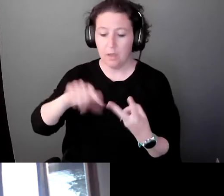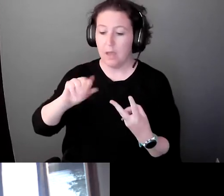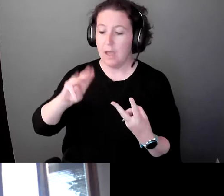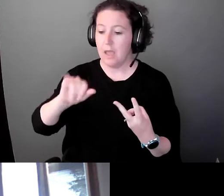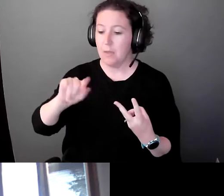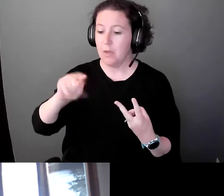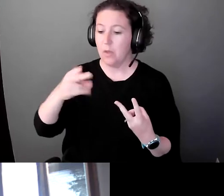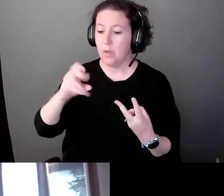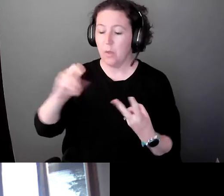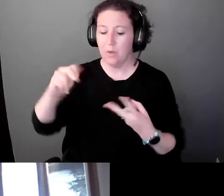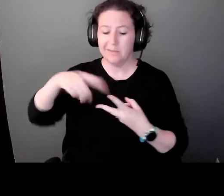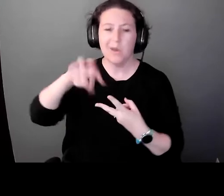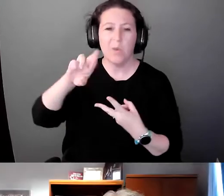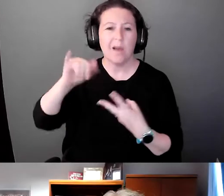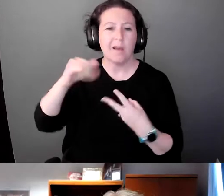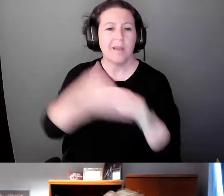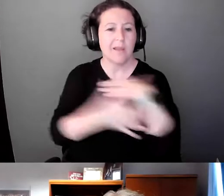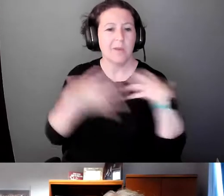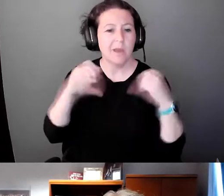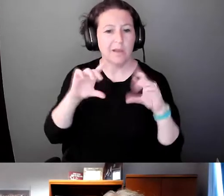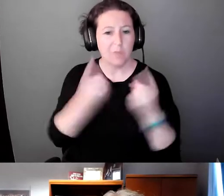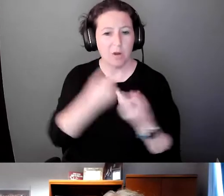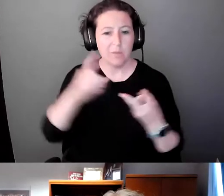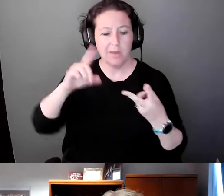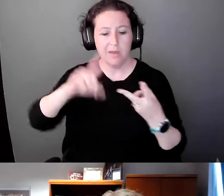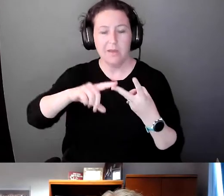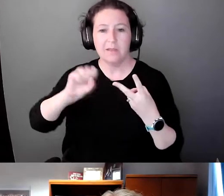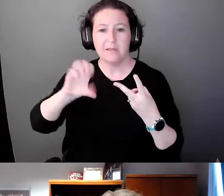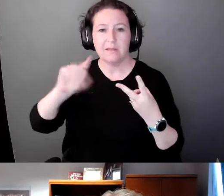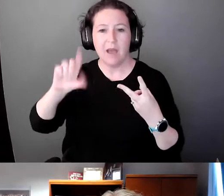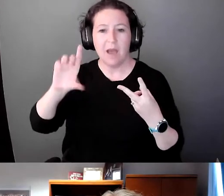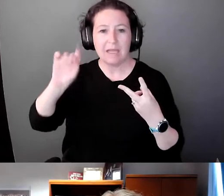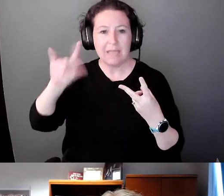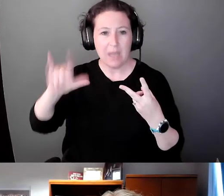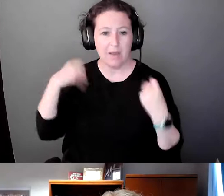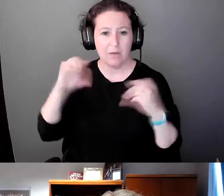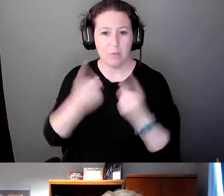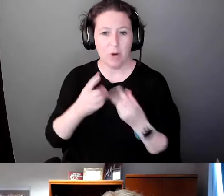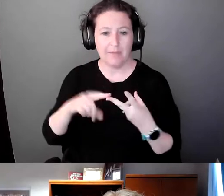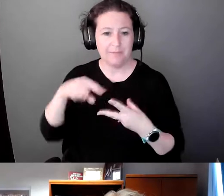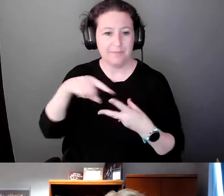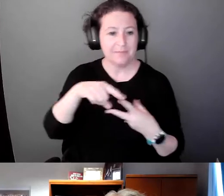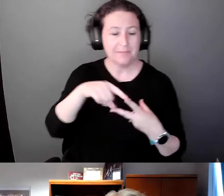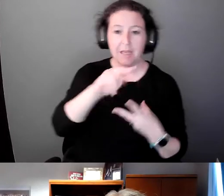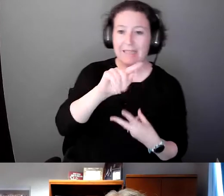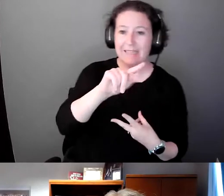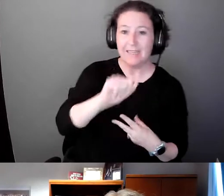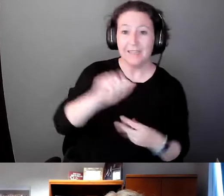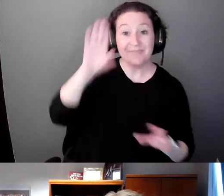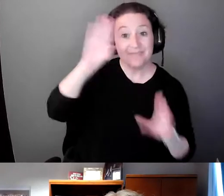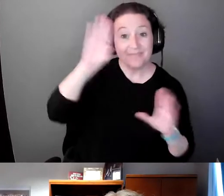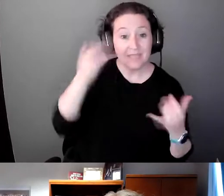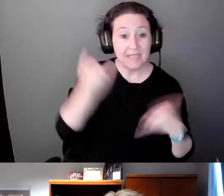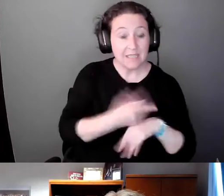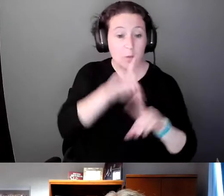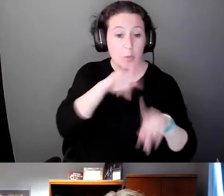Department give you an update on cases. Let's start with you, Nita. Hi, good afternoon. So today we are reporting 5